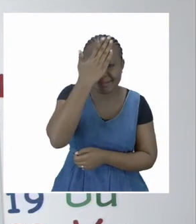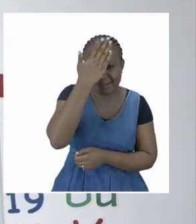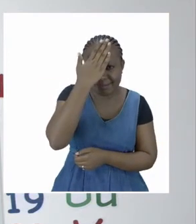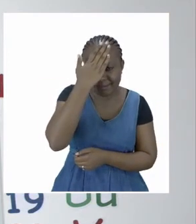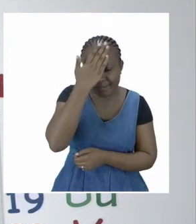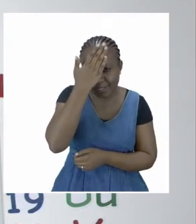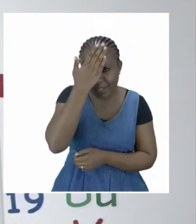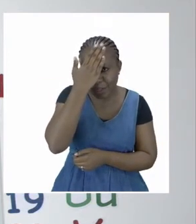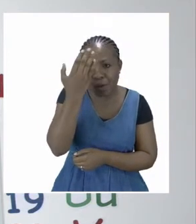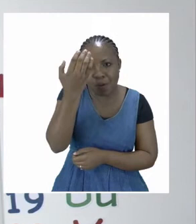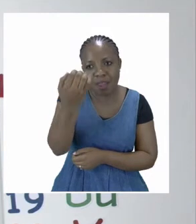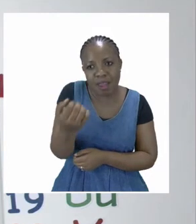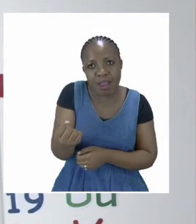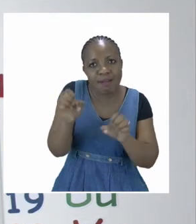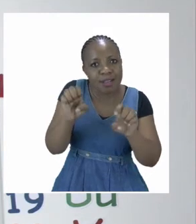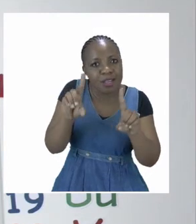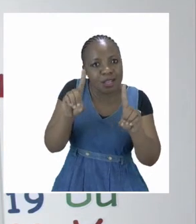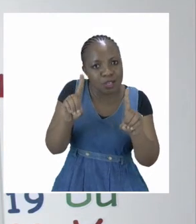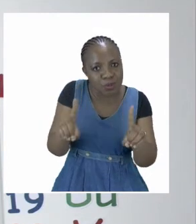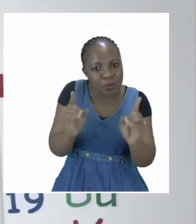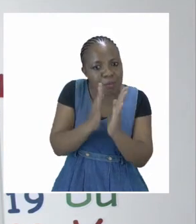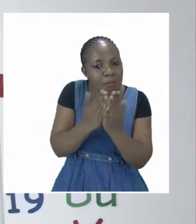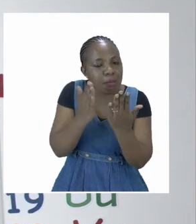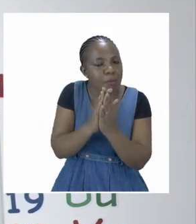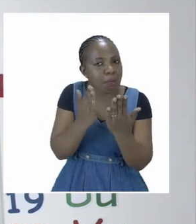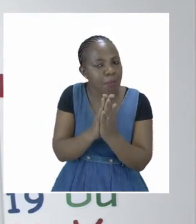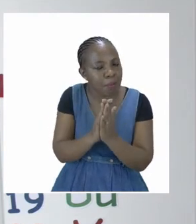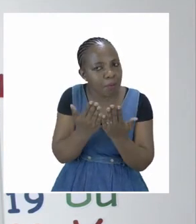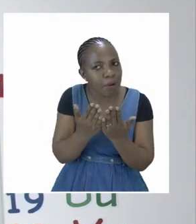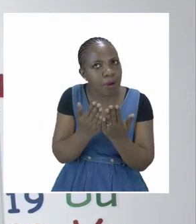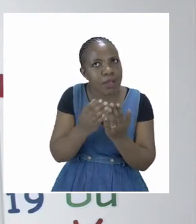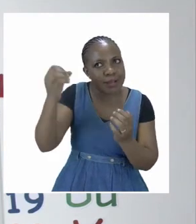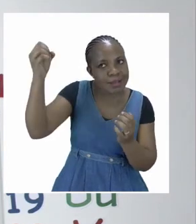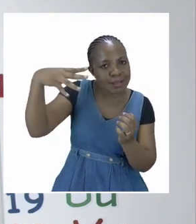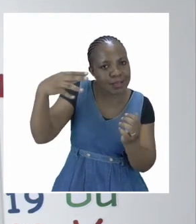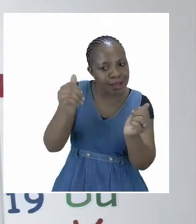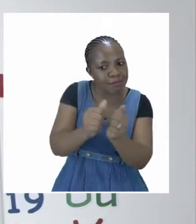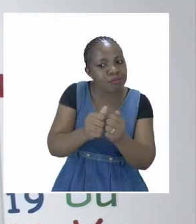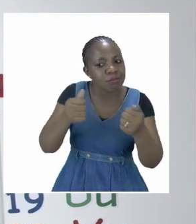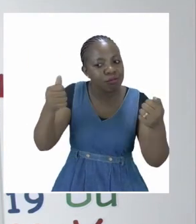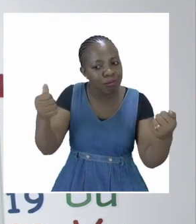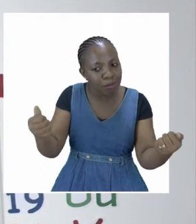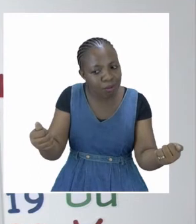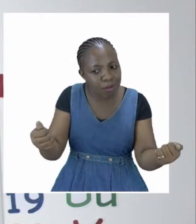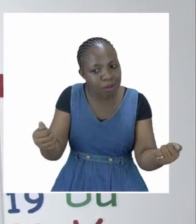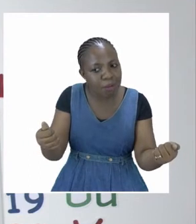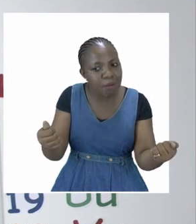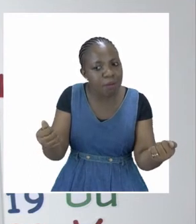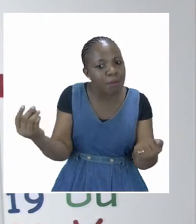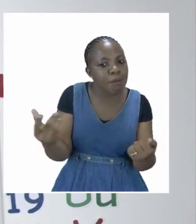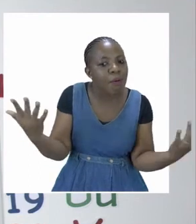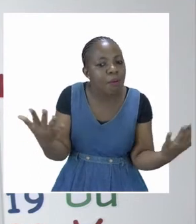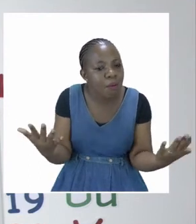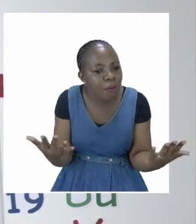booklet in our daily newspaper, street sales, or at your school every Monday